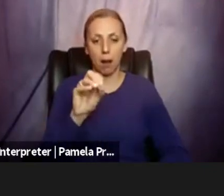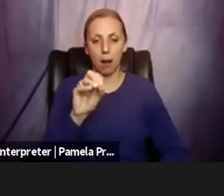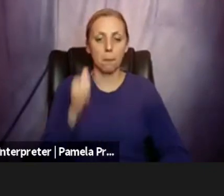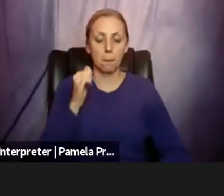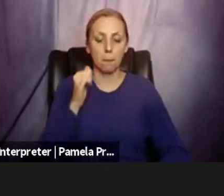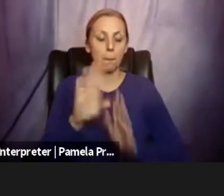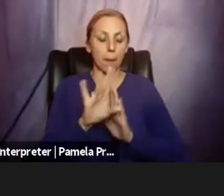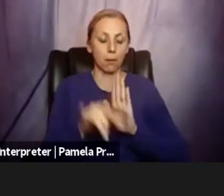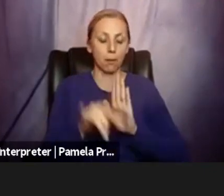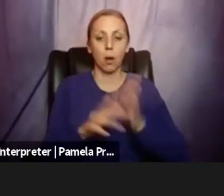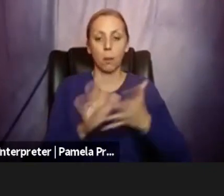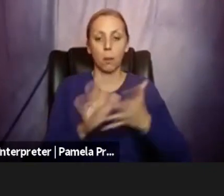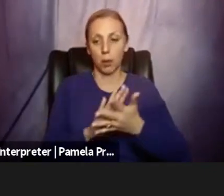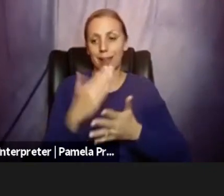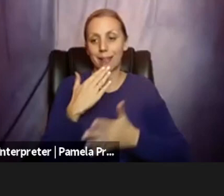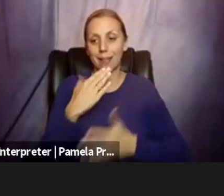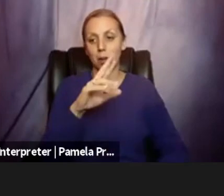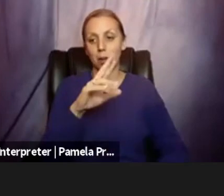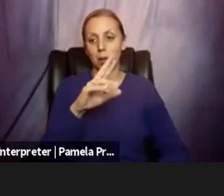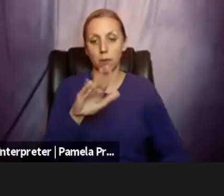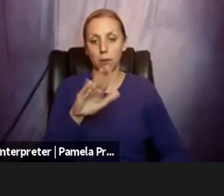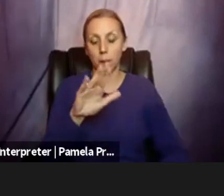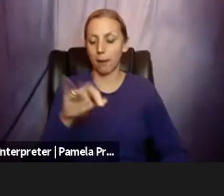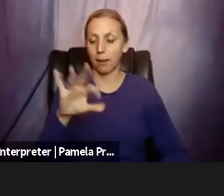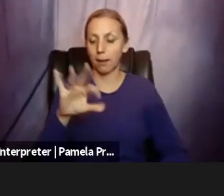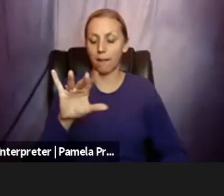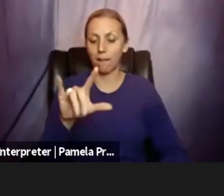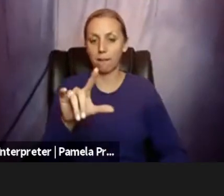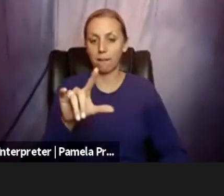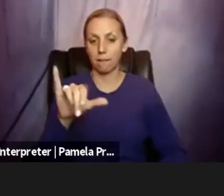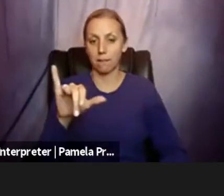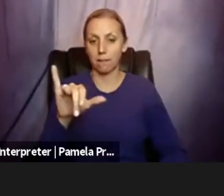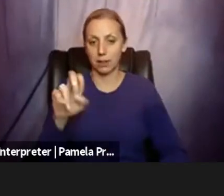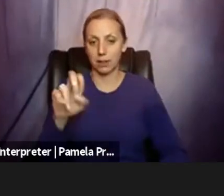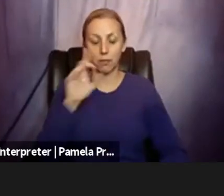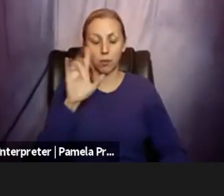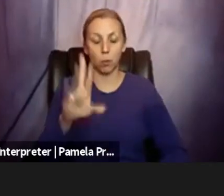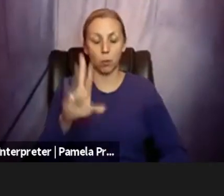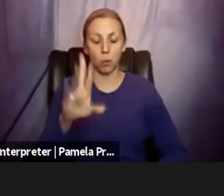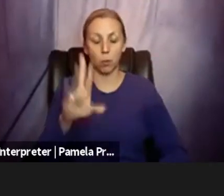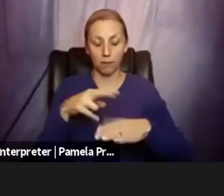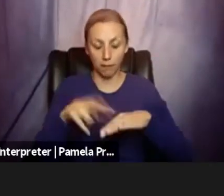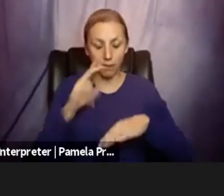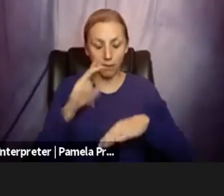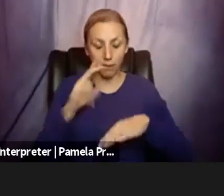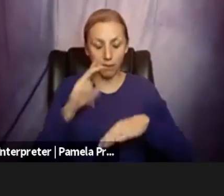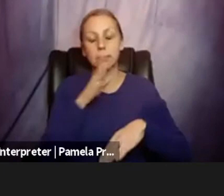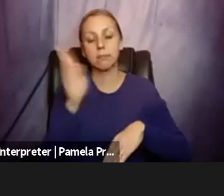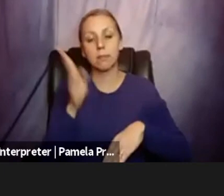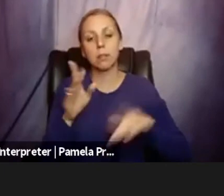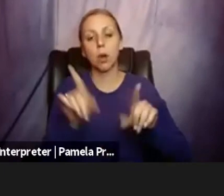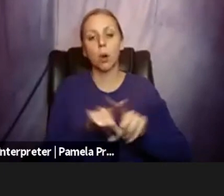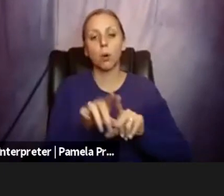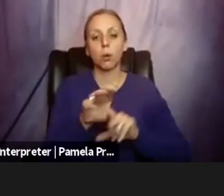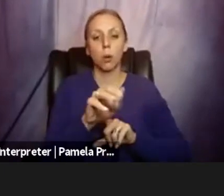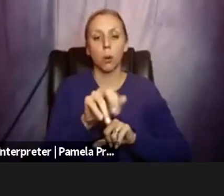Fitton, for your reflections and speech, as well as Mario Espinoza for leading our resource share.